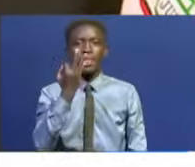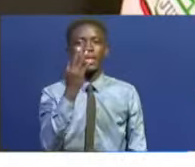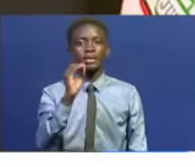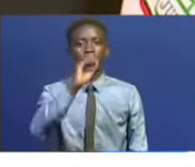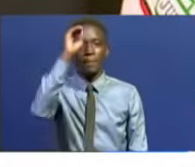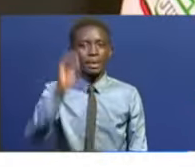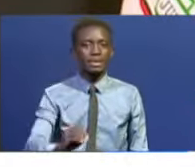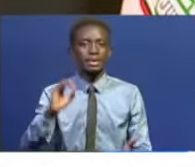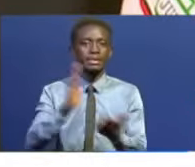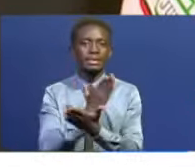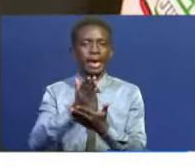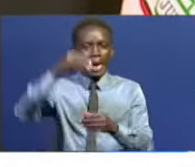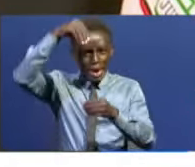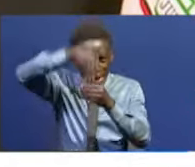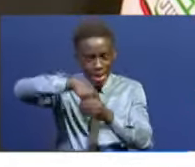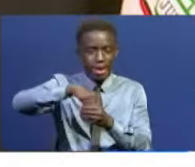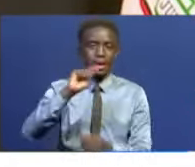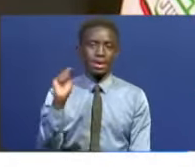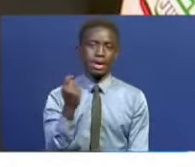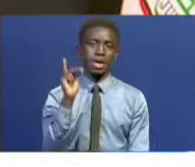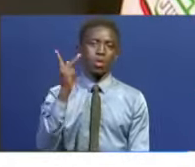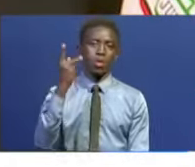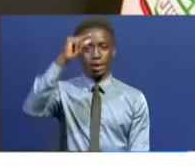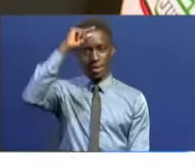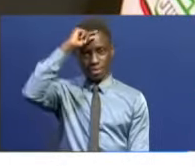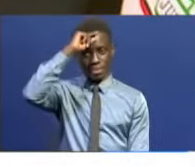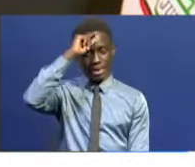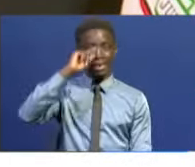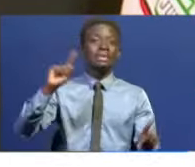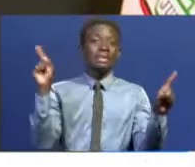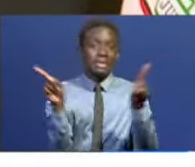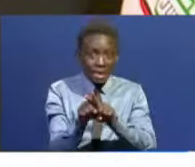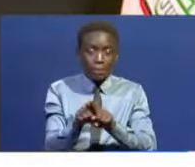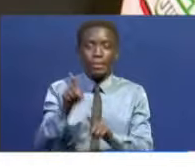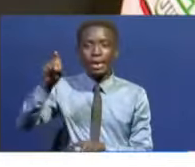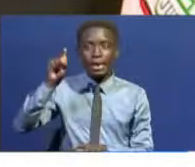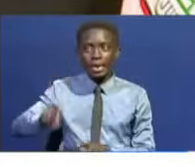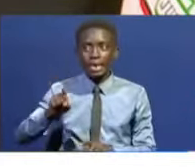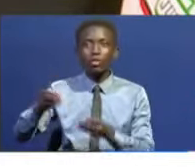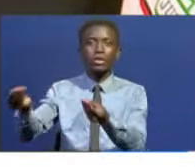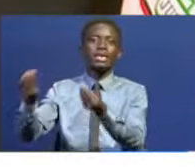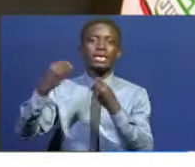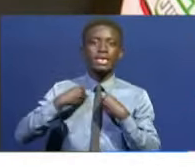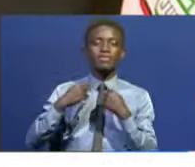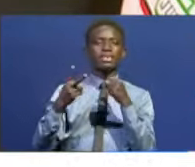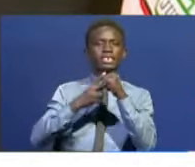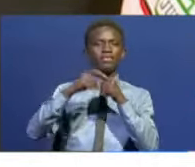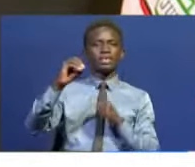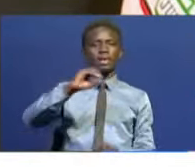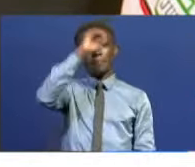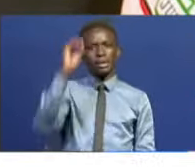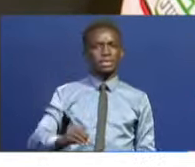Kenya Kwanza government, although they were also supposed to give us 70% of the vote, which they did not.